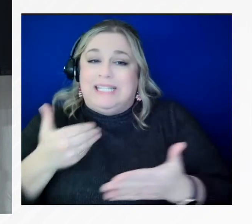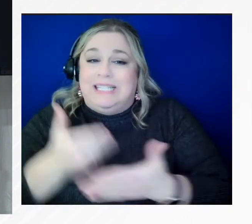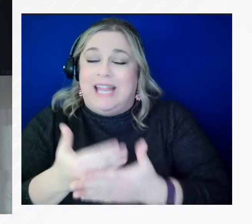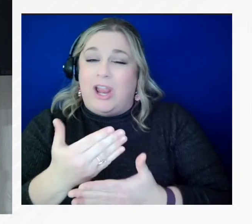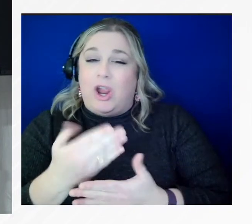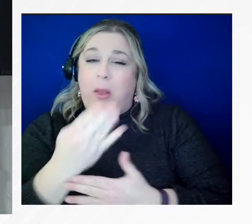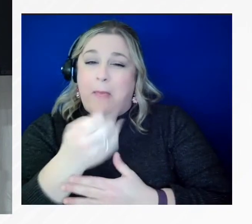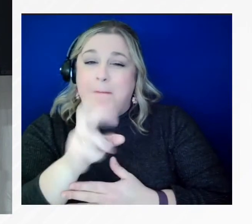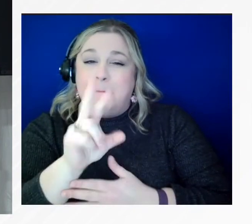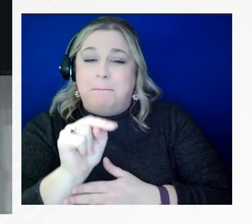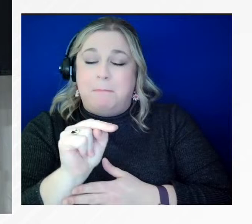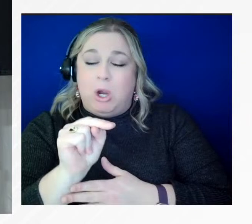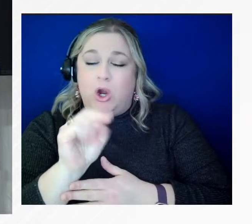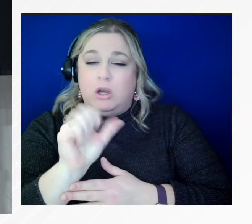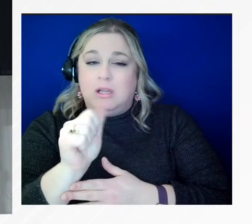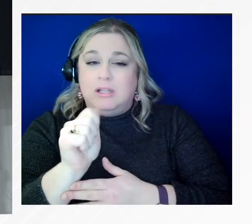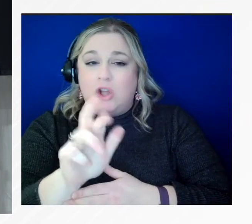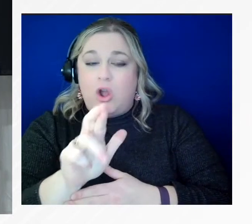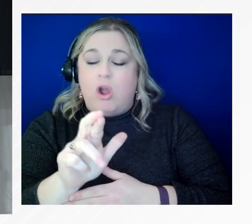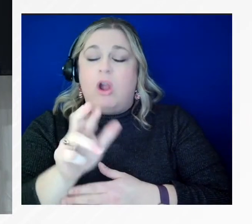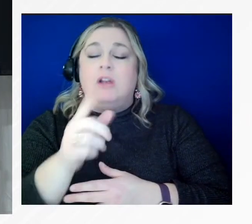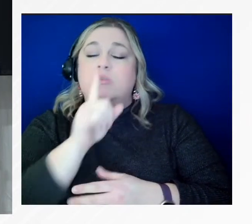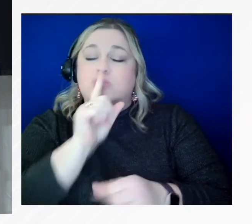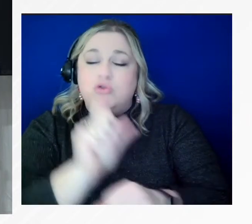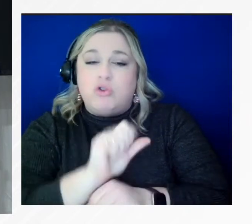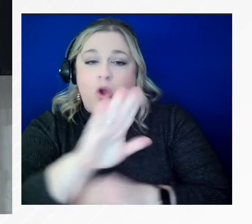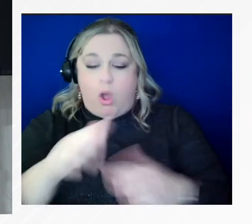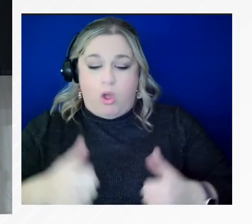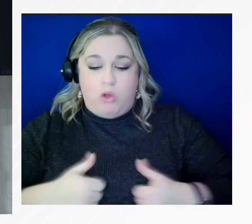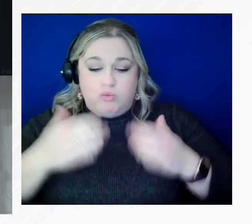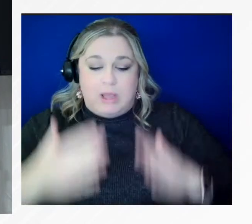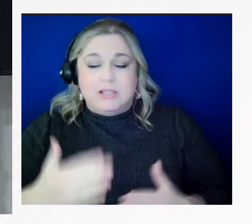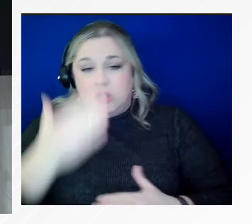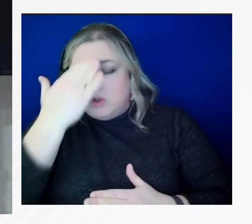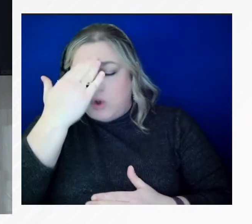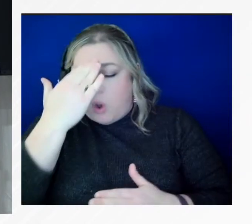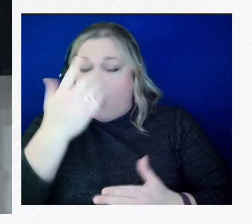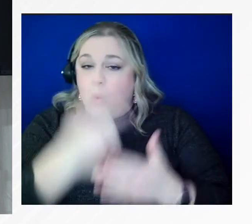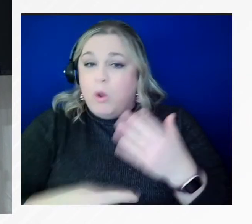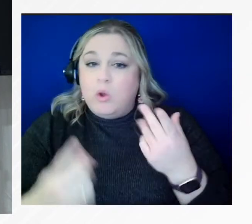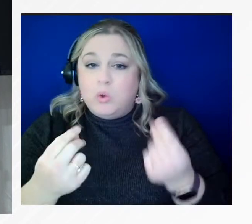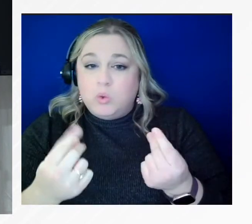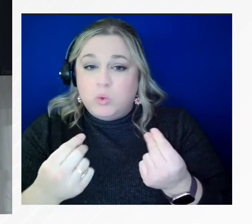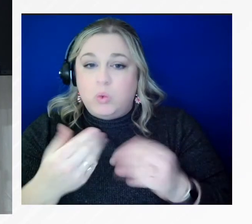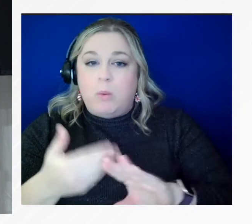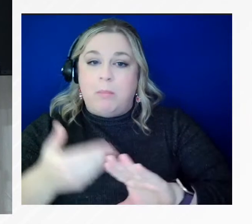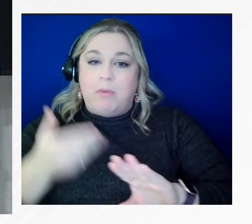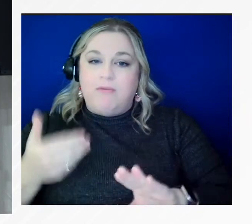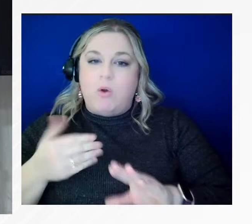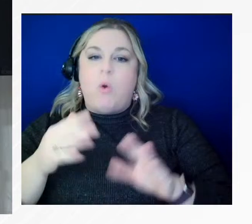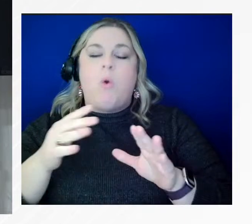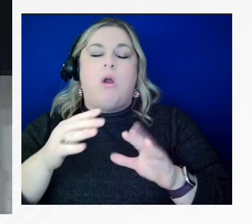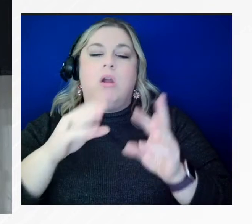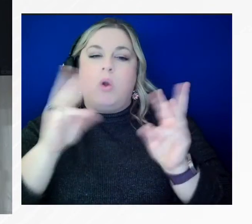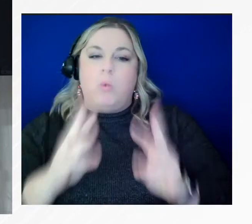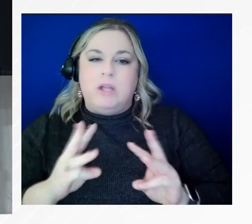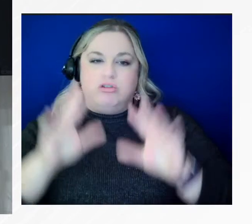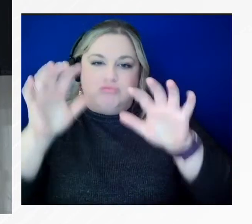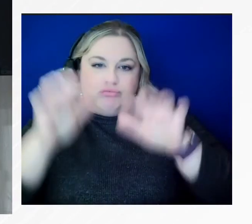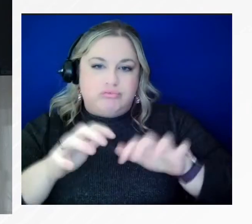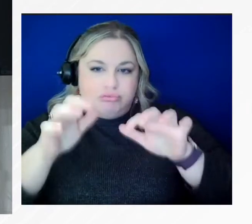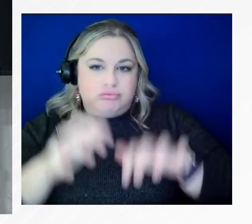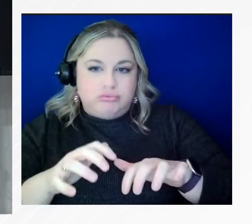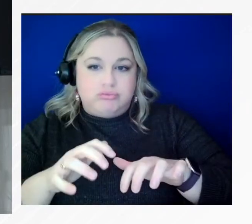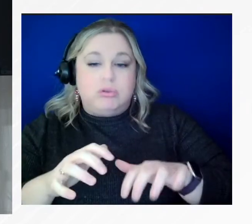ensure that they know what to do before winter rains. I also want to address the status of